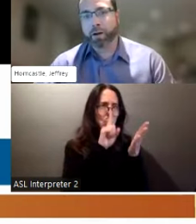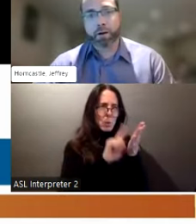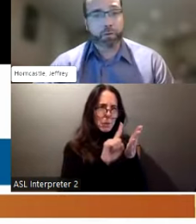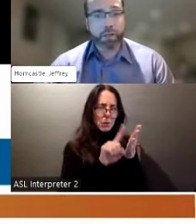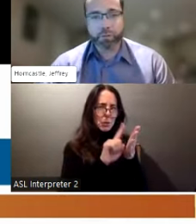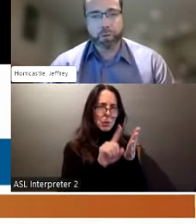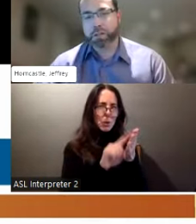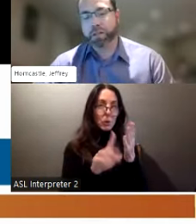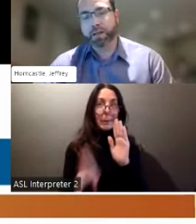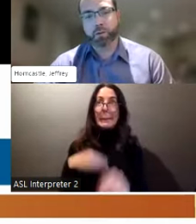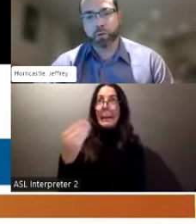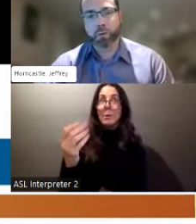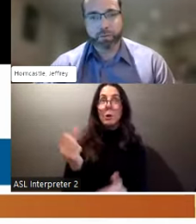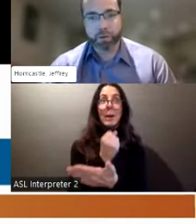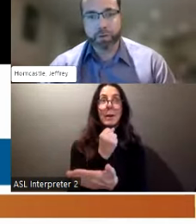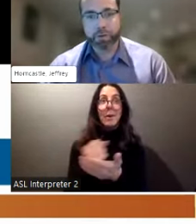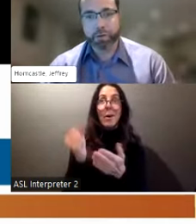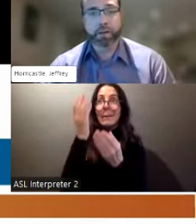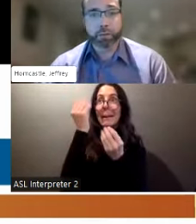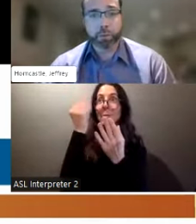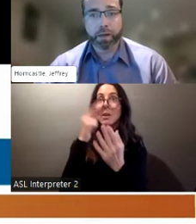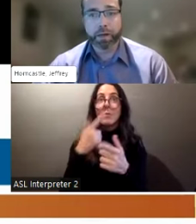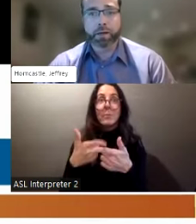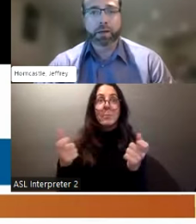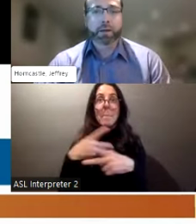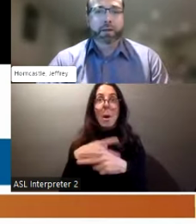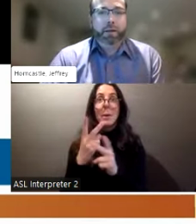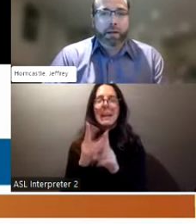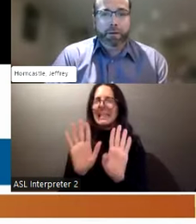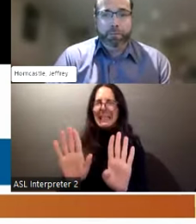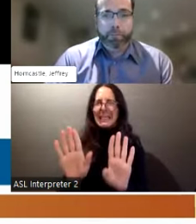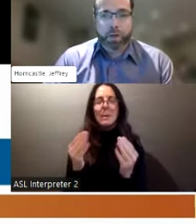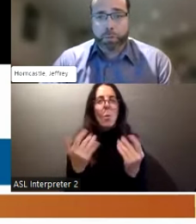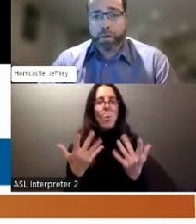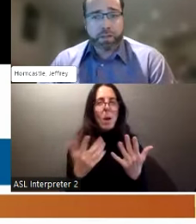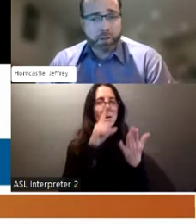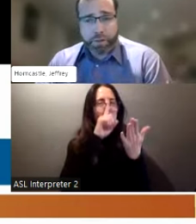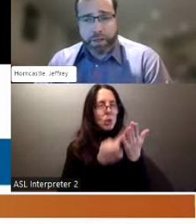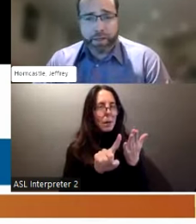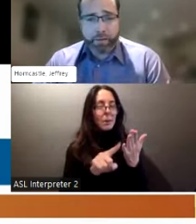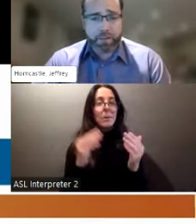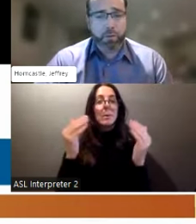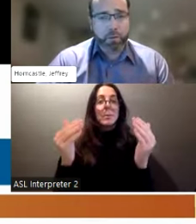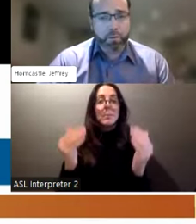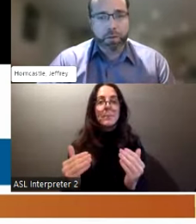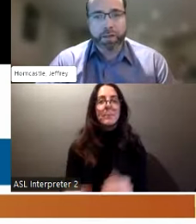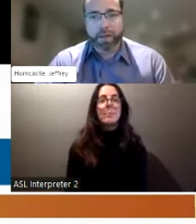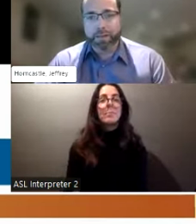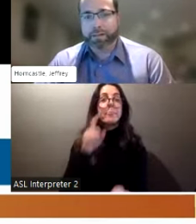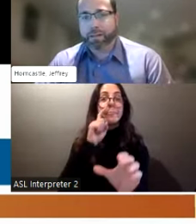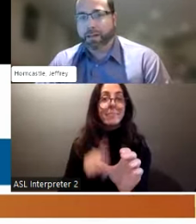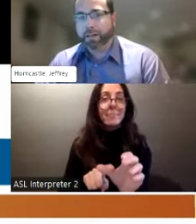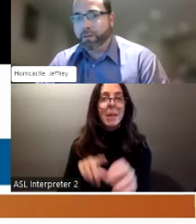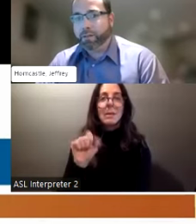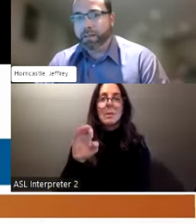credit card information for merchandise or whatever you're thinking about buying. Compromised social media accounts. So we're looking